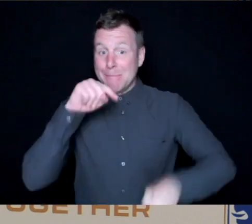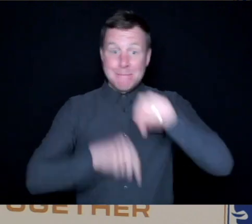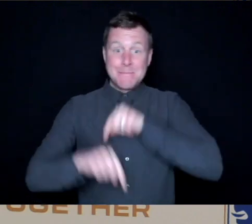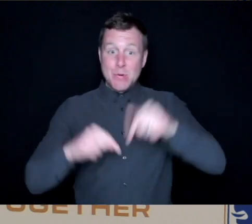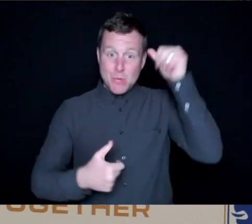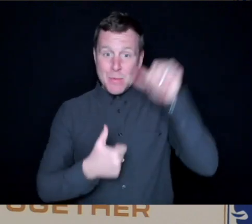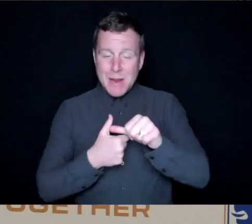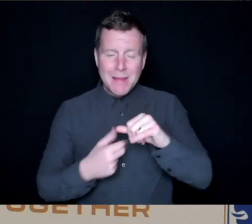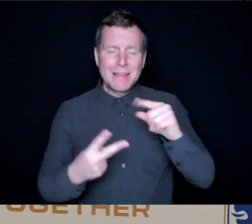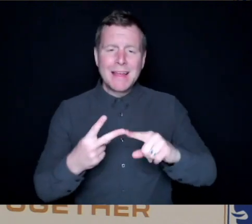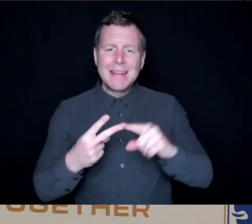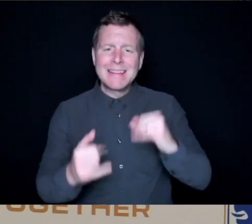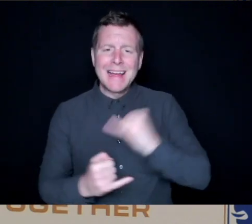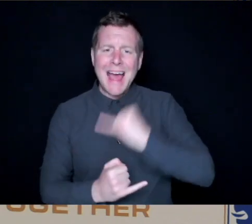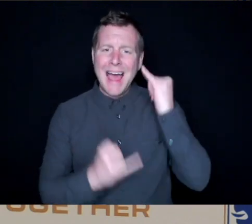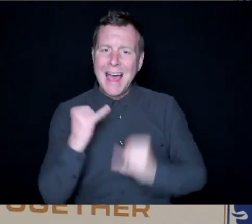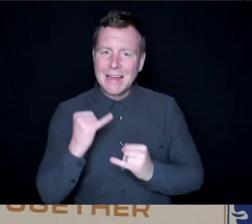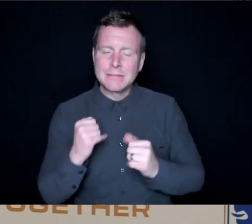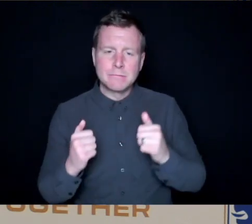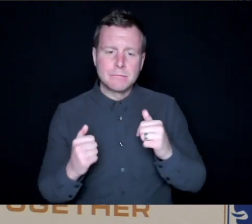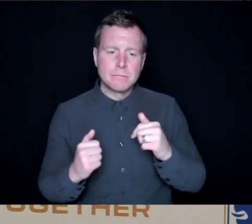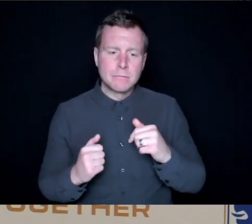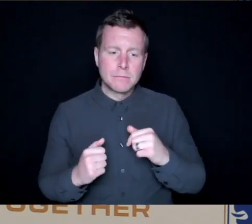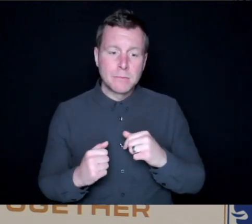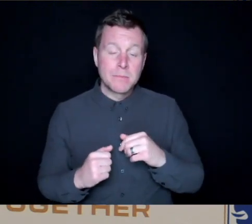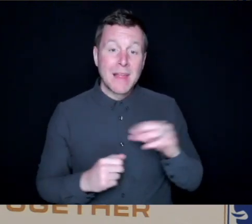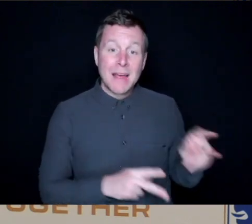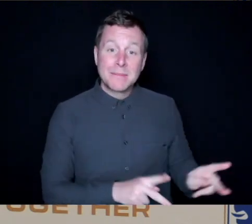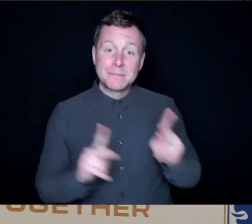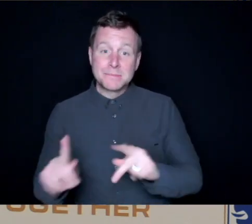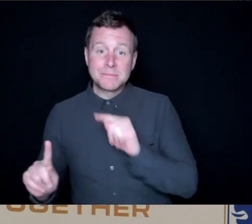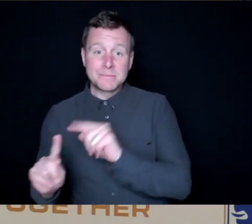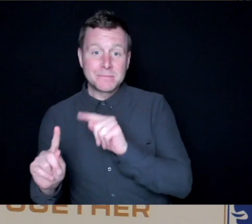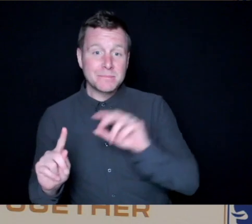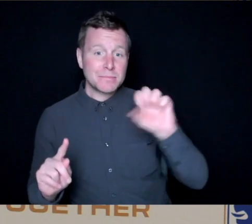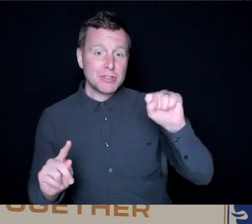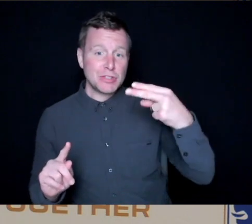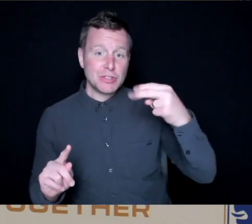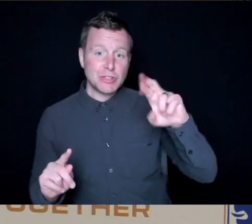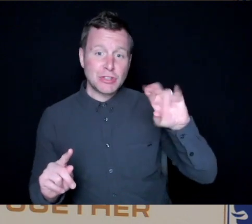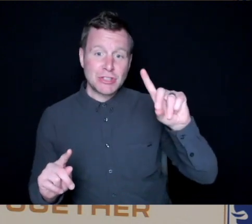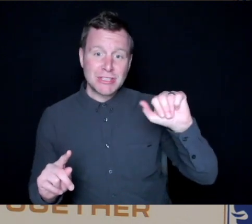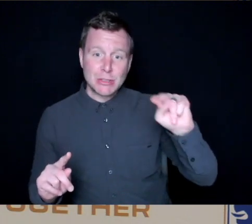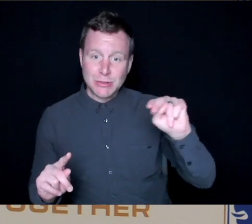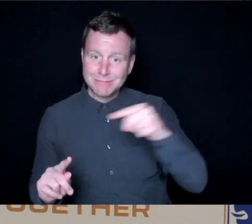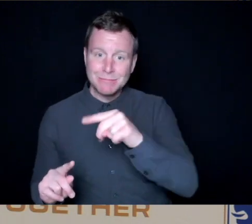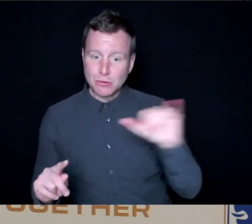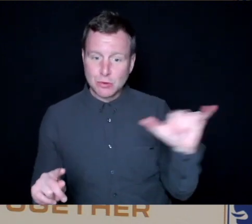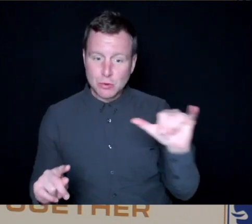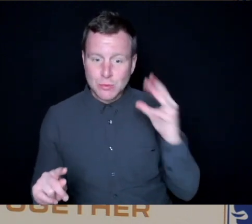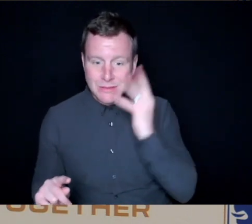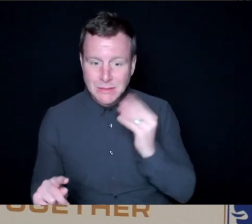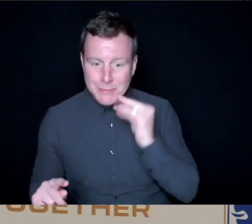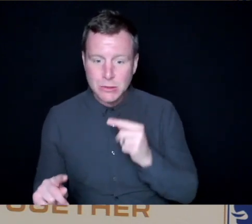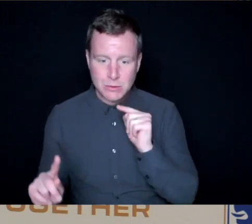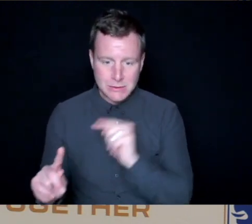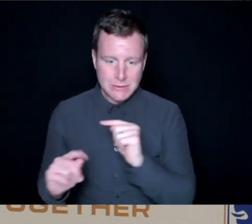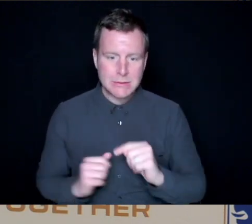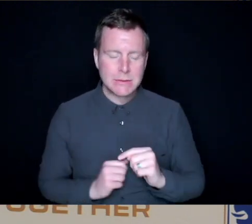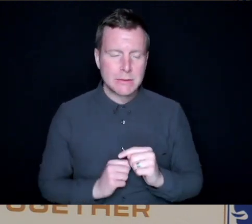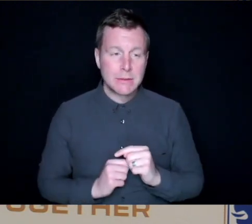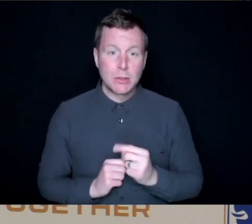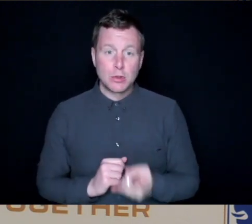the one late. They're massive, and Kaylin had to do the same thing. I think that these 2